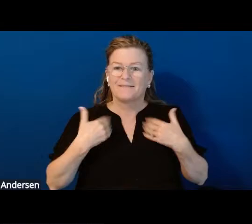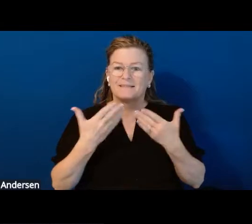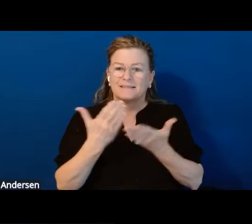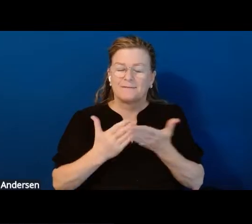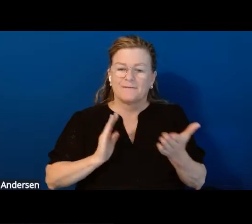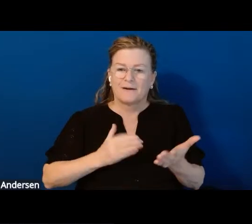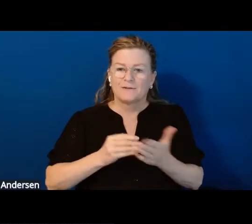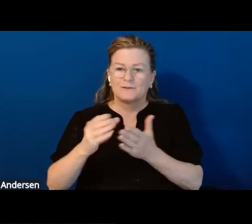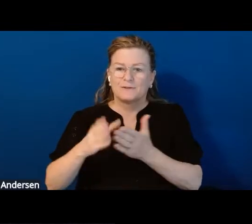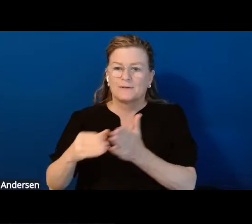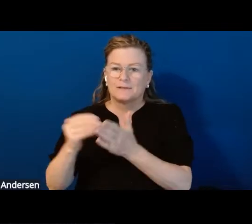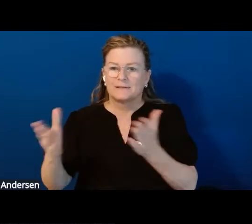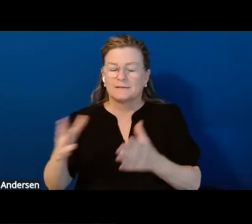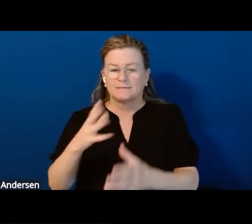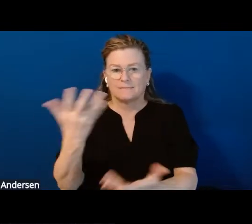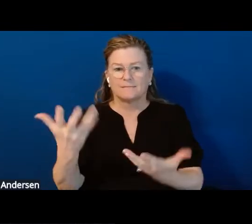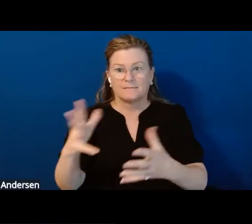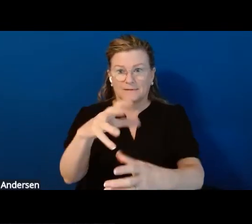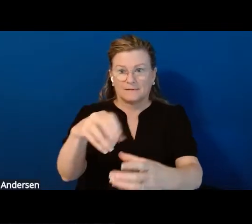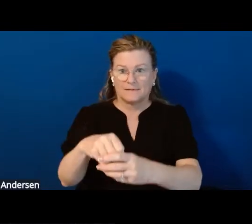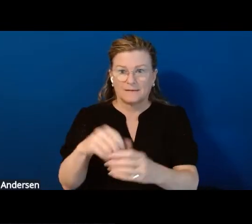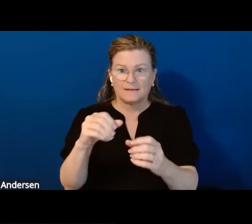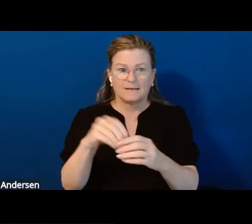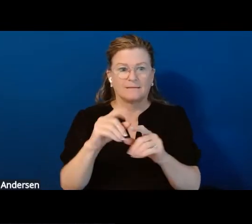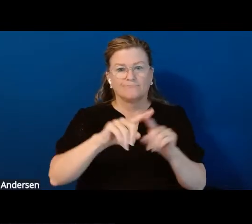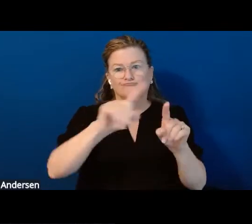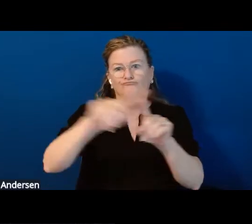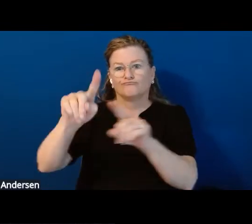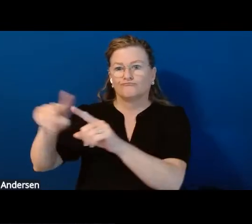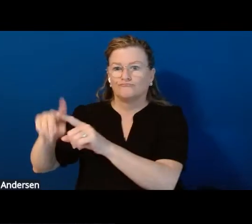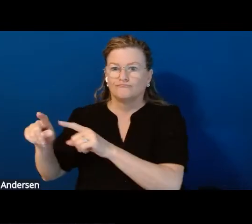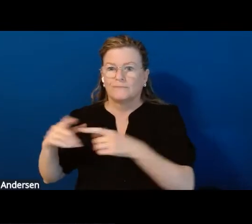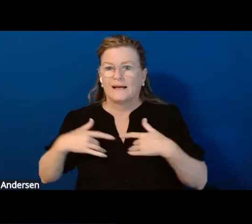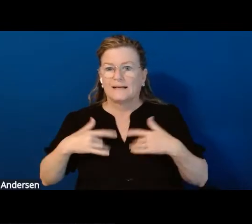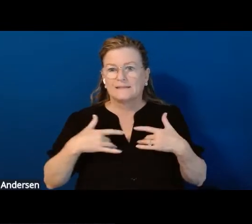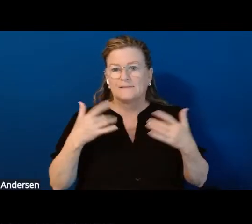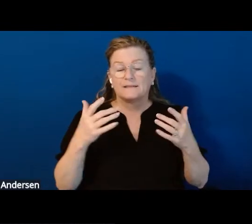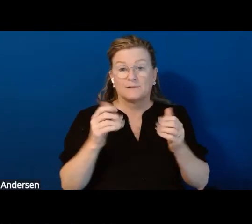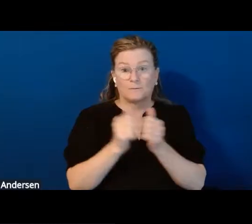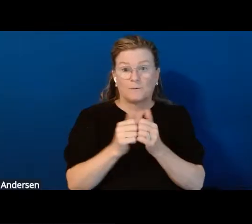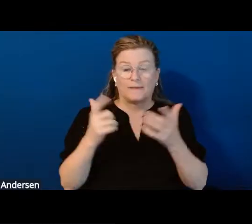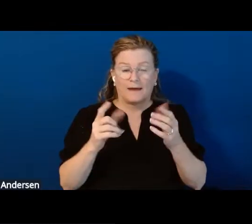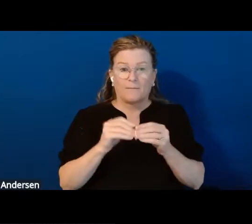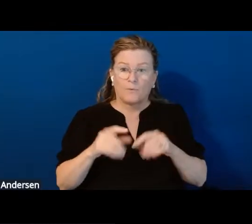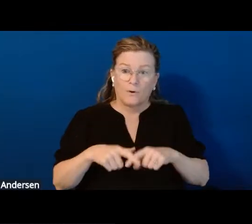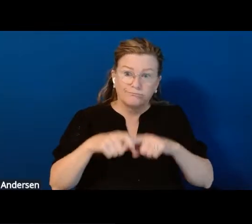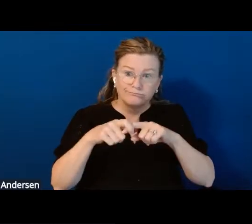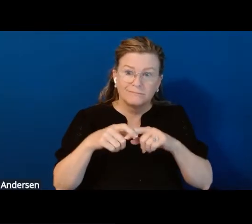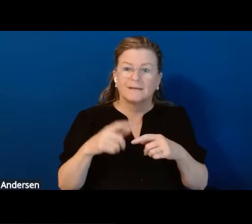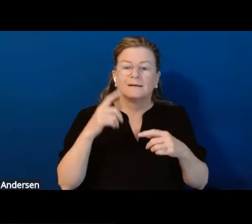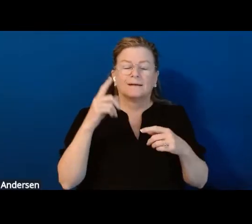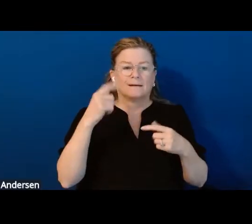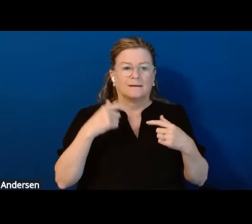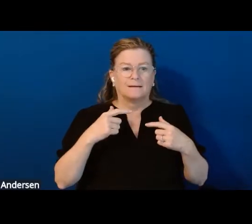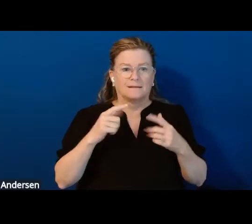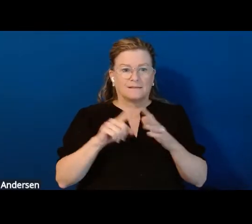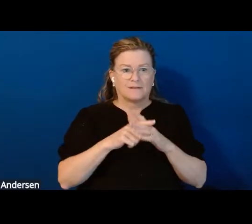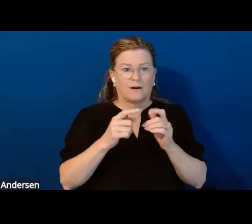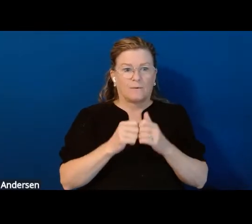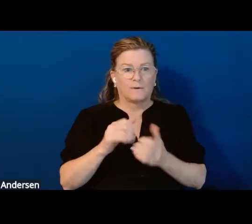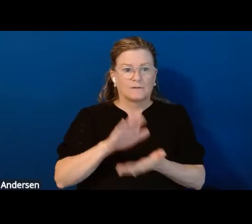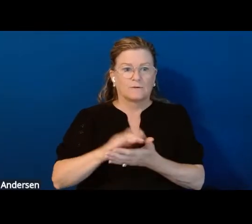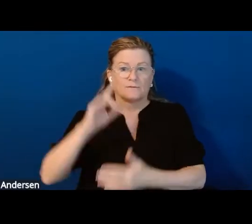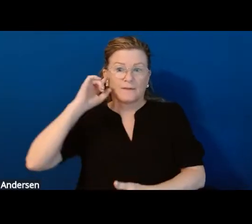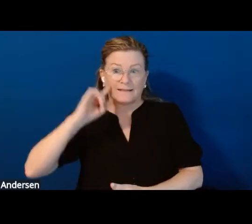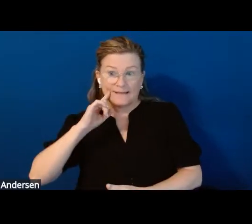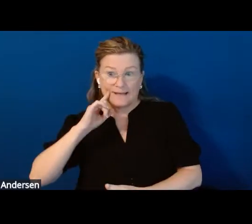have participated in a number of enrichment activities, and without any further time for me, we'll start with our Schools for